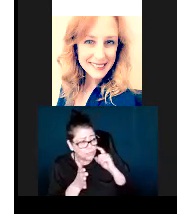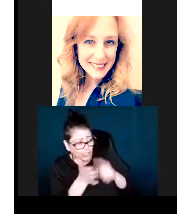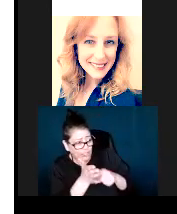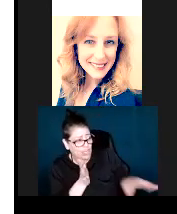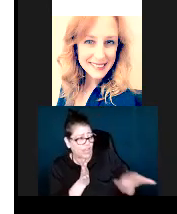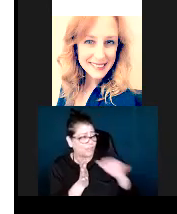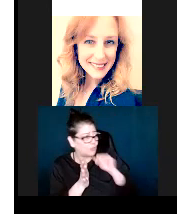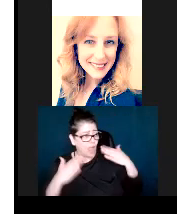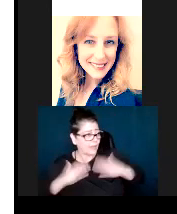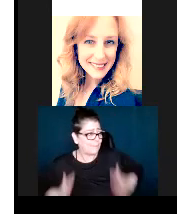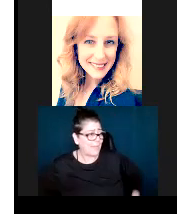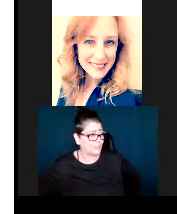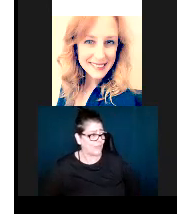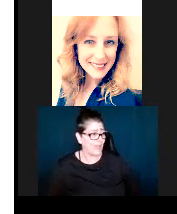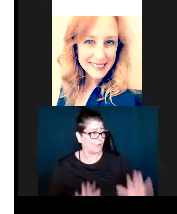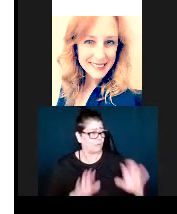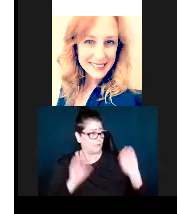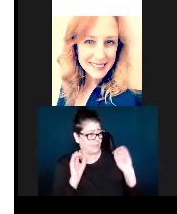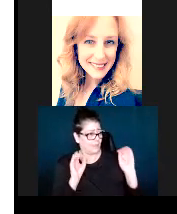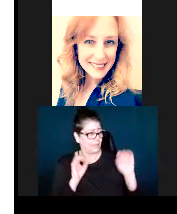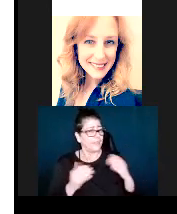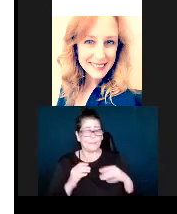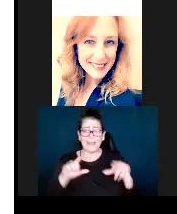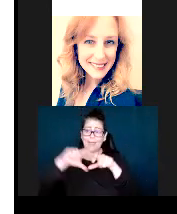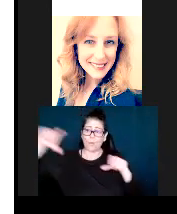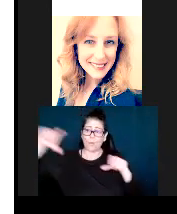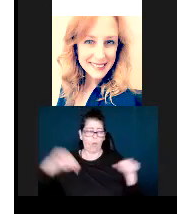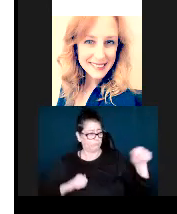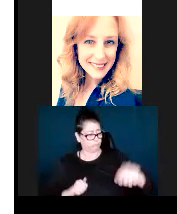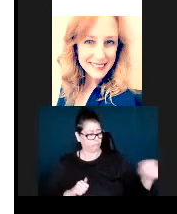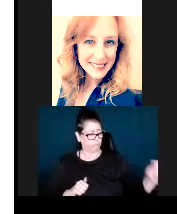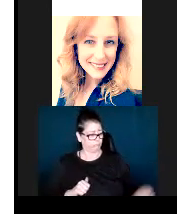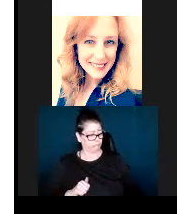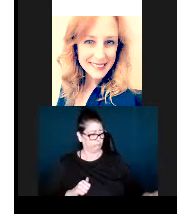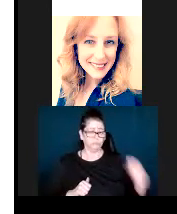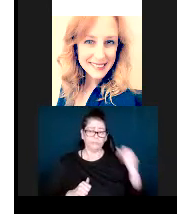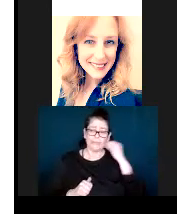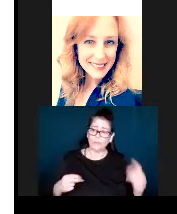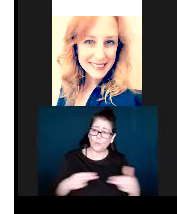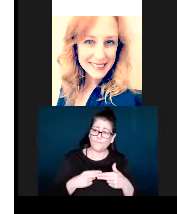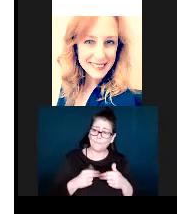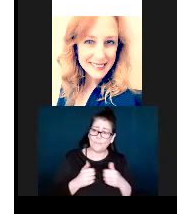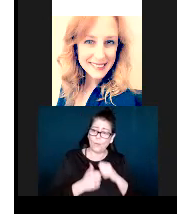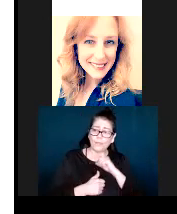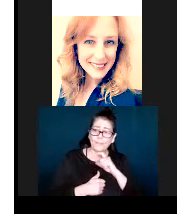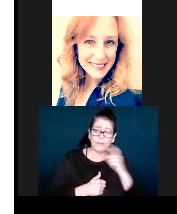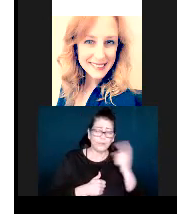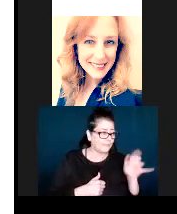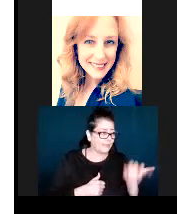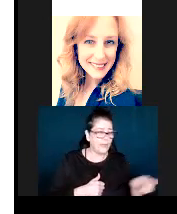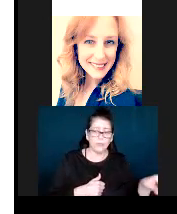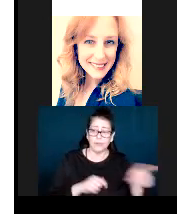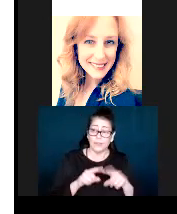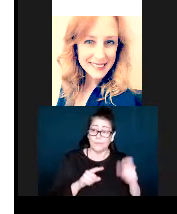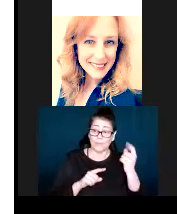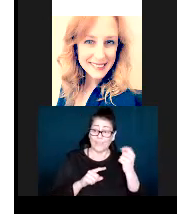may run a wand around you, like if you're wearing a belt or something like that. And then they once they knew I was going to be there with them,